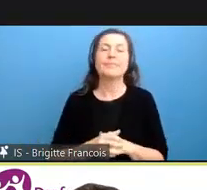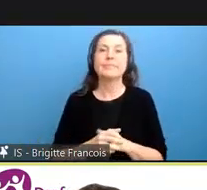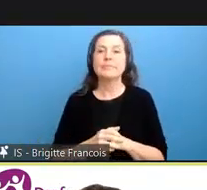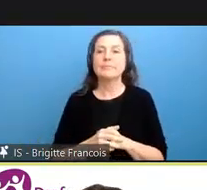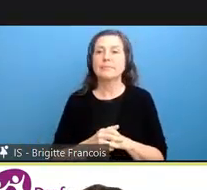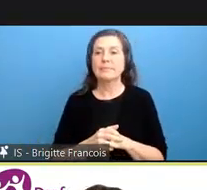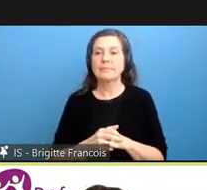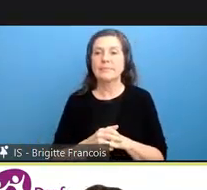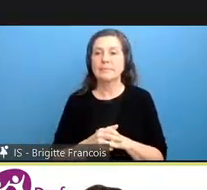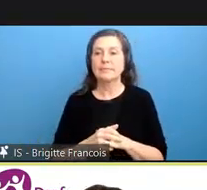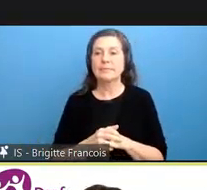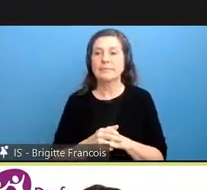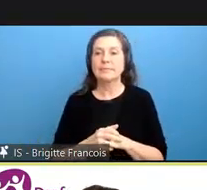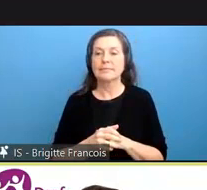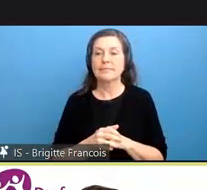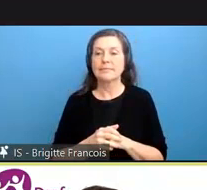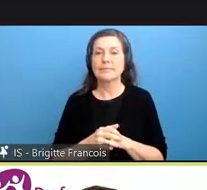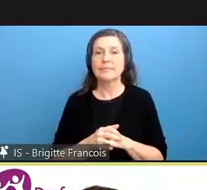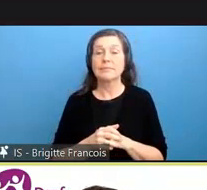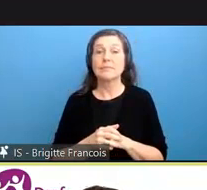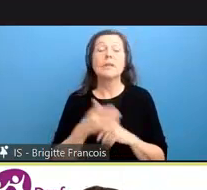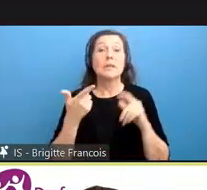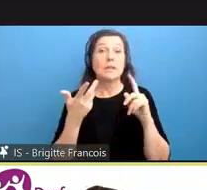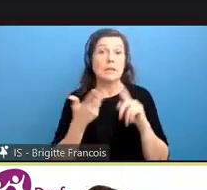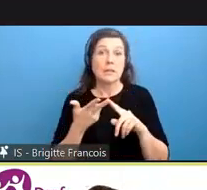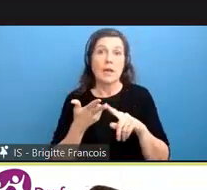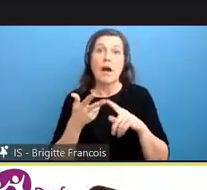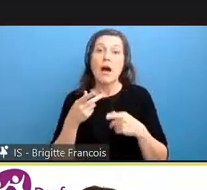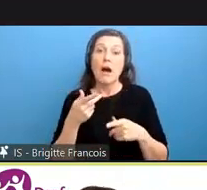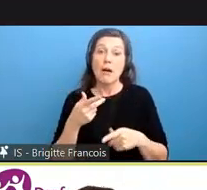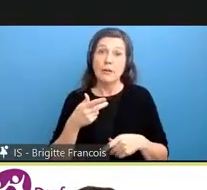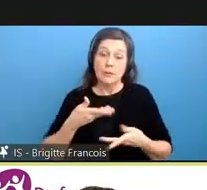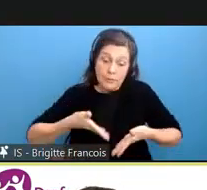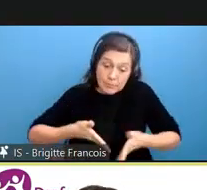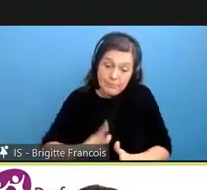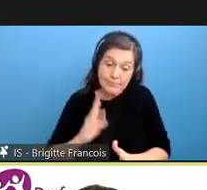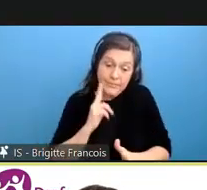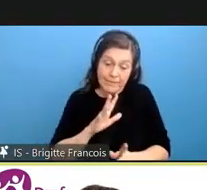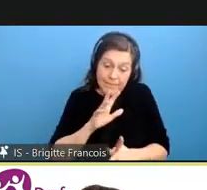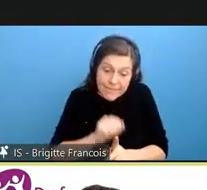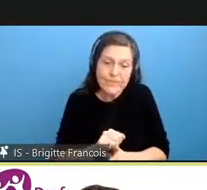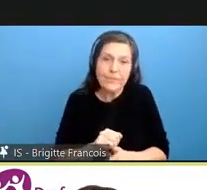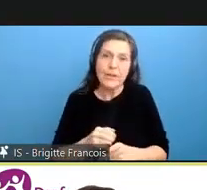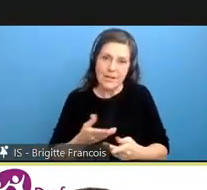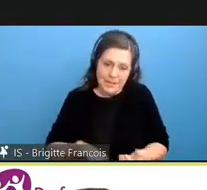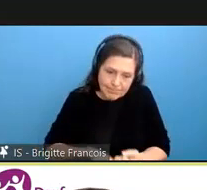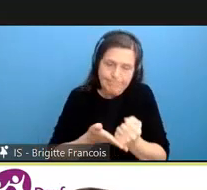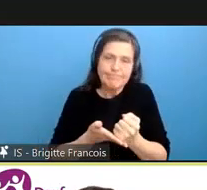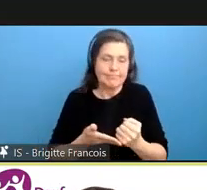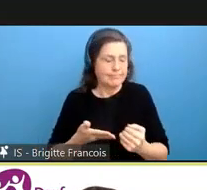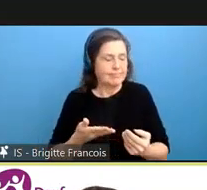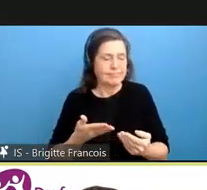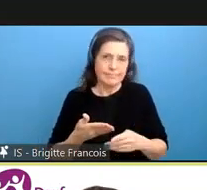Making sure that those early intervention efforts cut across urban as well as rural areas, using sign